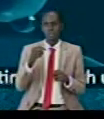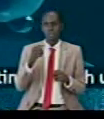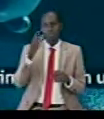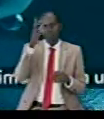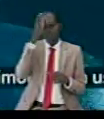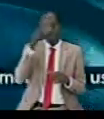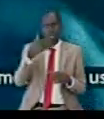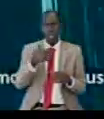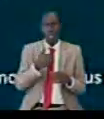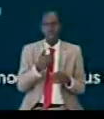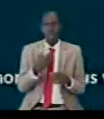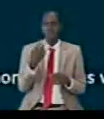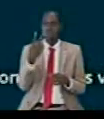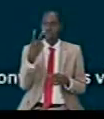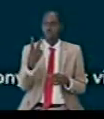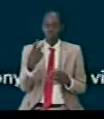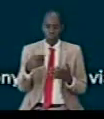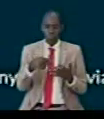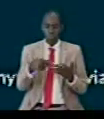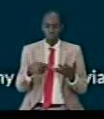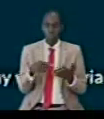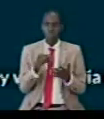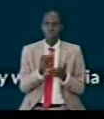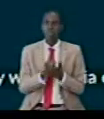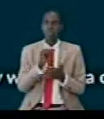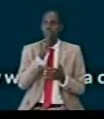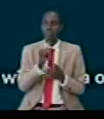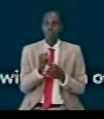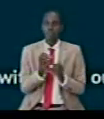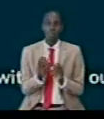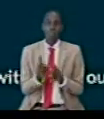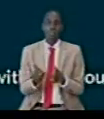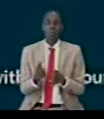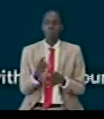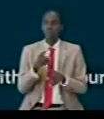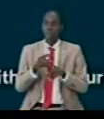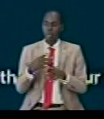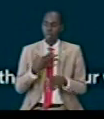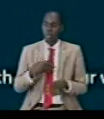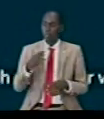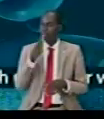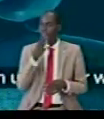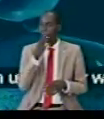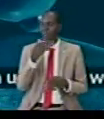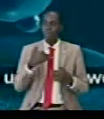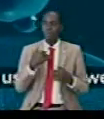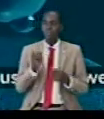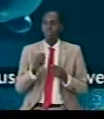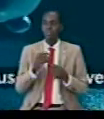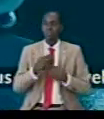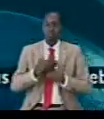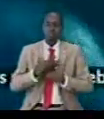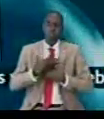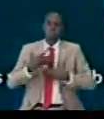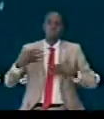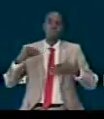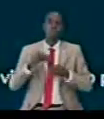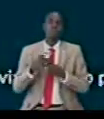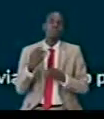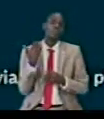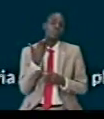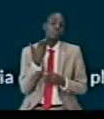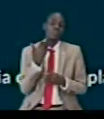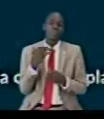not straightened for 18 years, while his mother had a big goiter on her neck. He was a